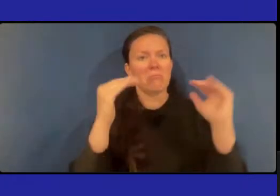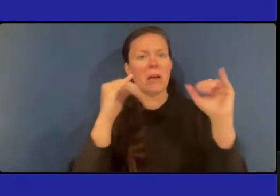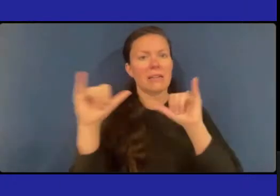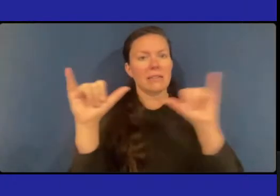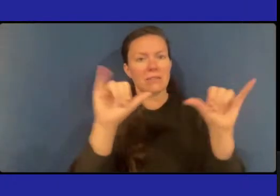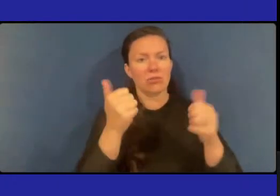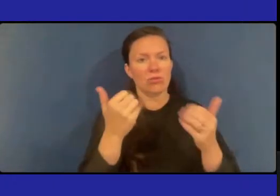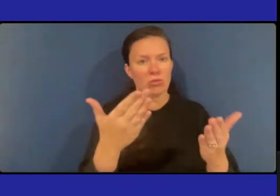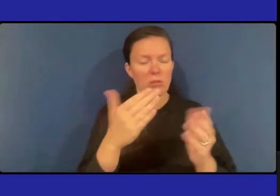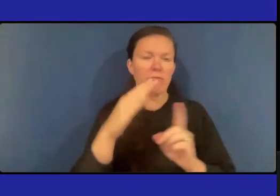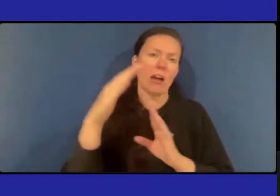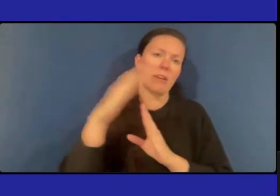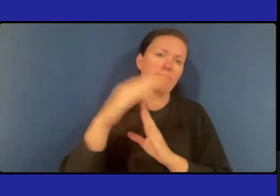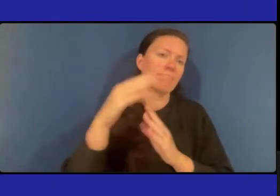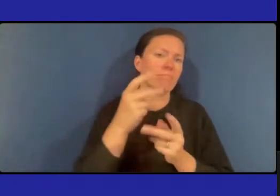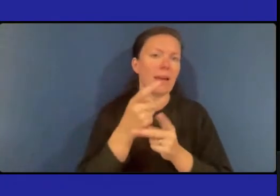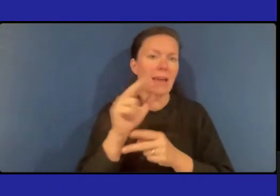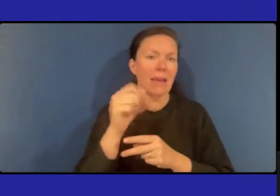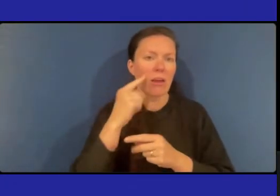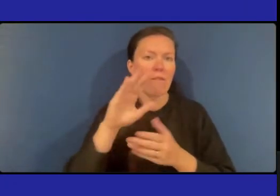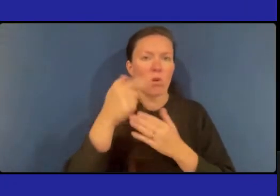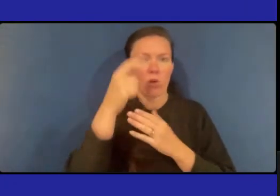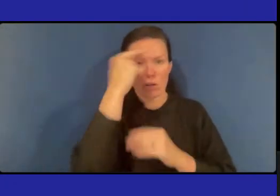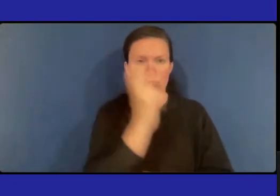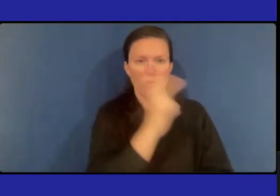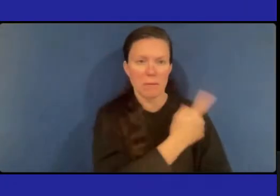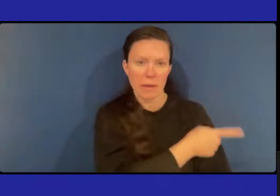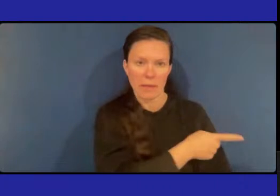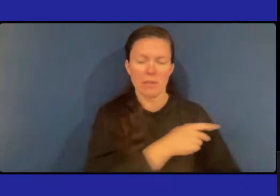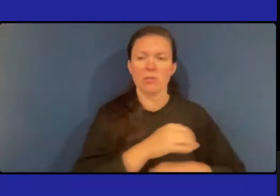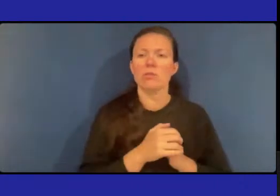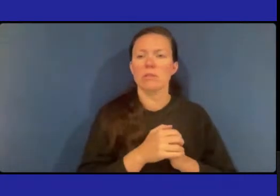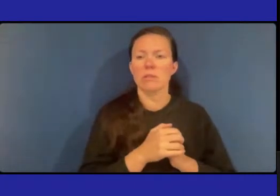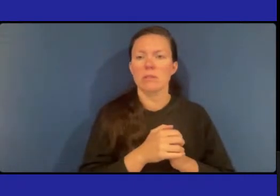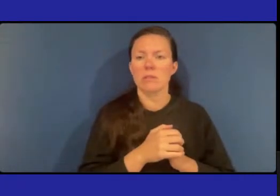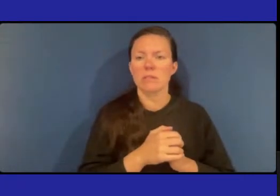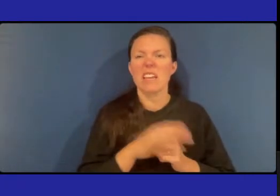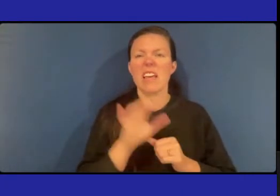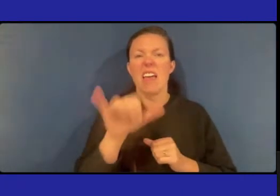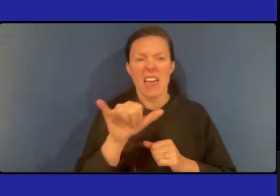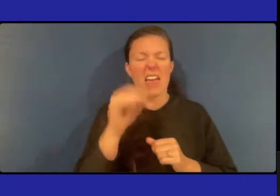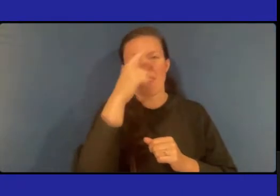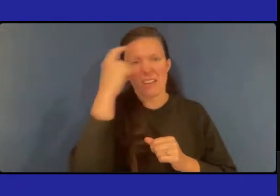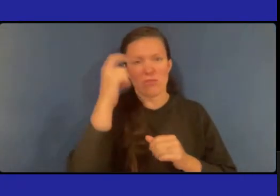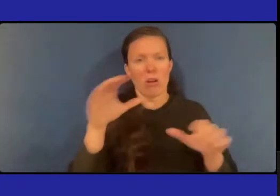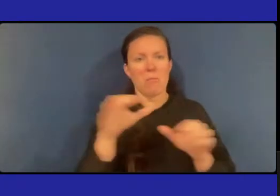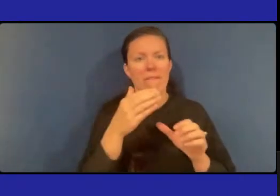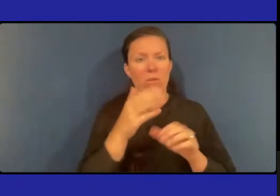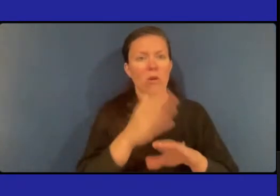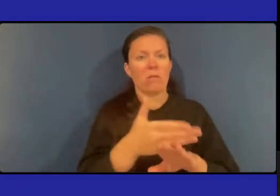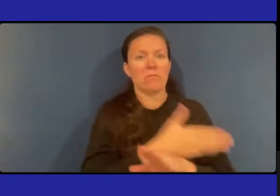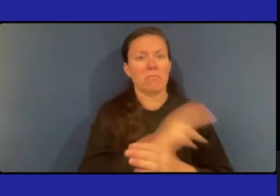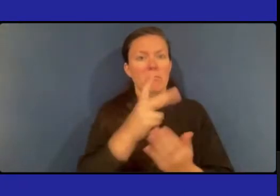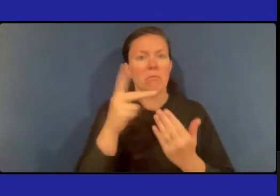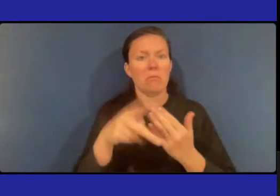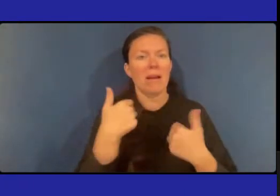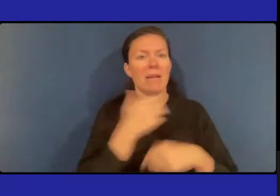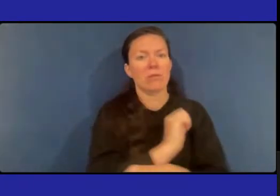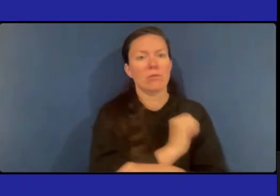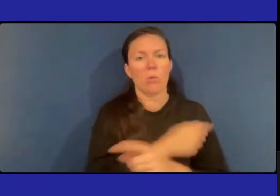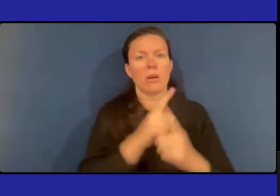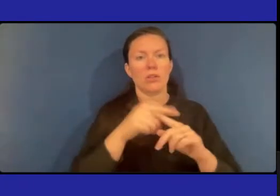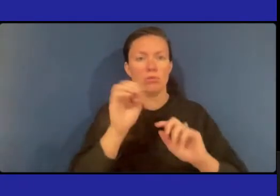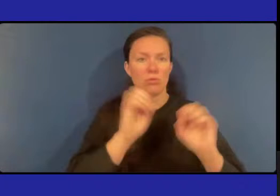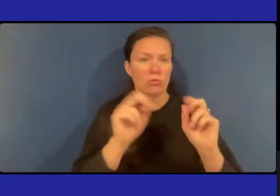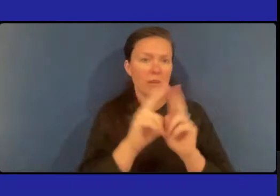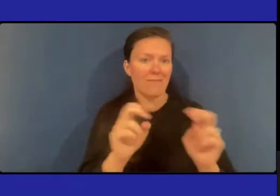optimal care of all trauma patients, and that the Multidisciplinary Trauma Performance Improvement Program has the authority to evaluate